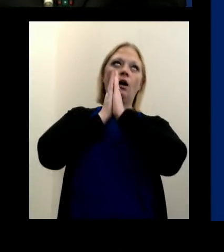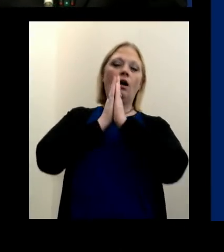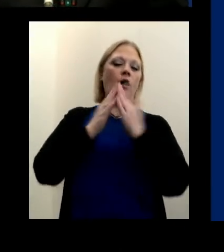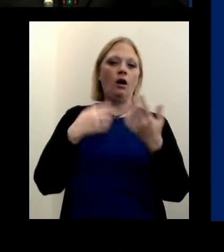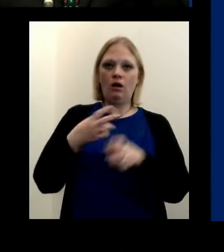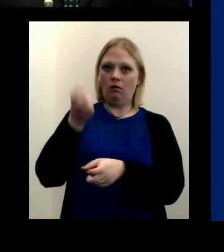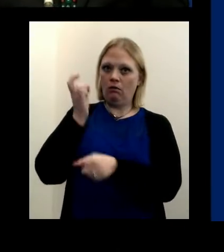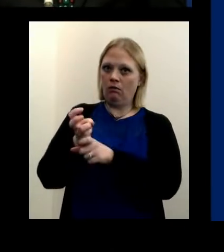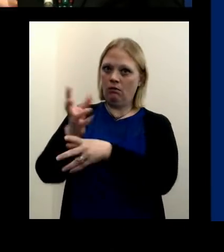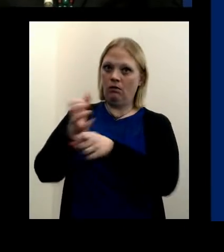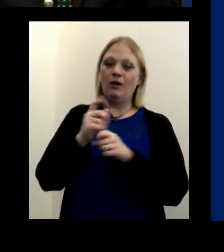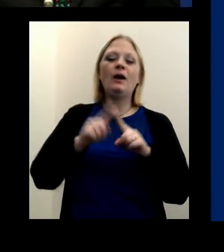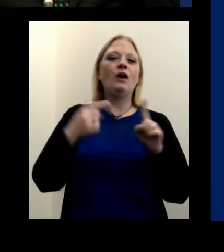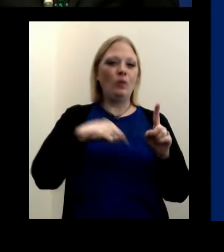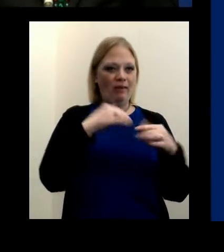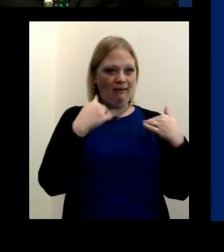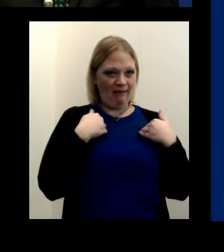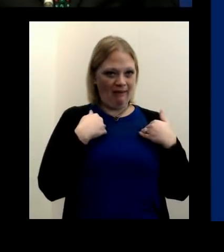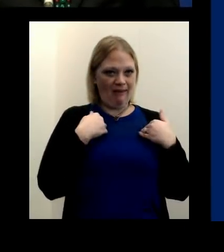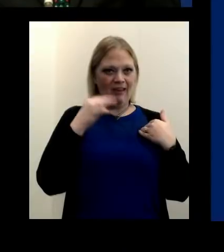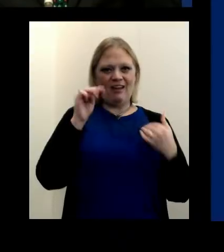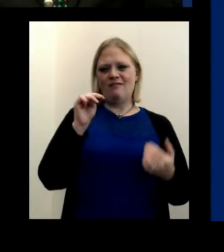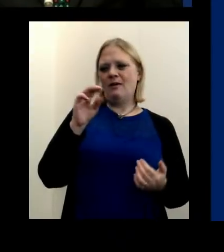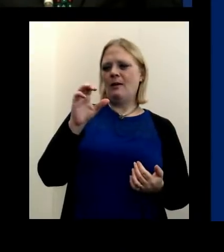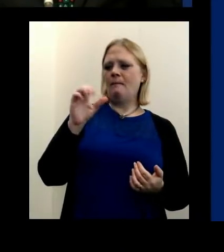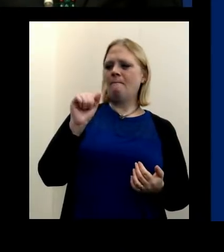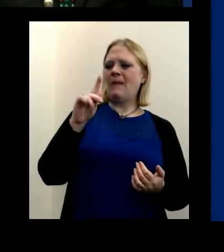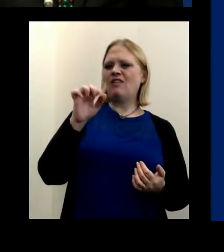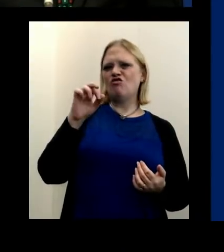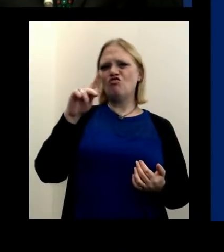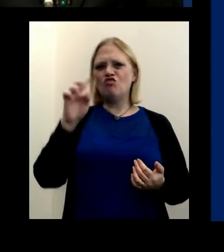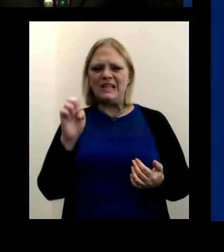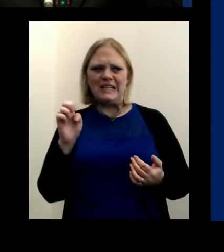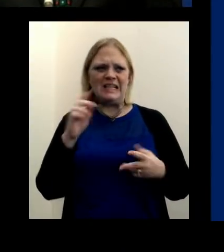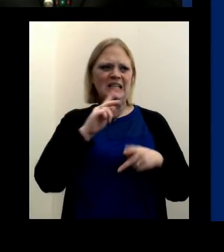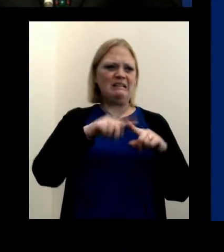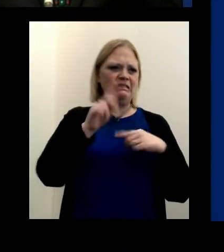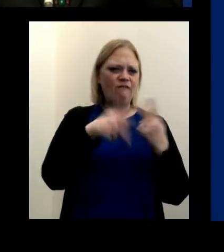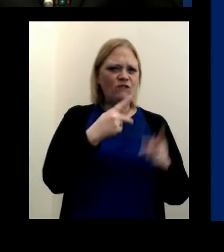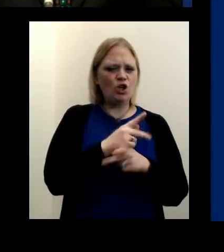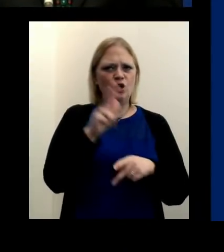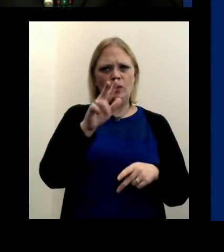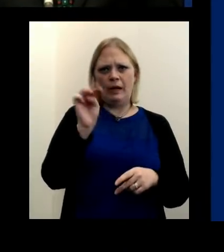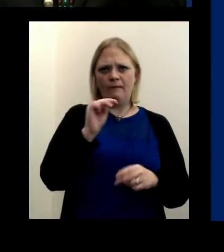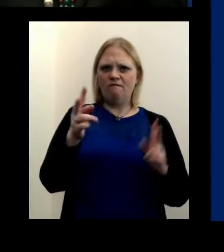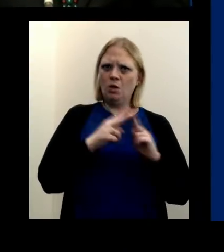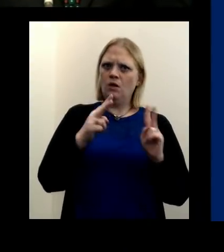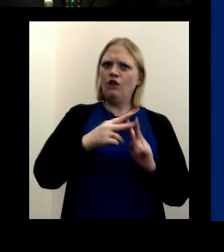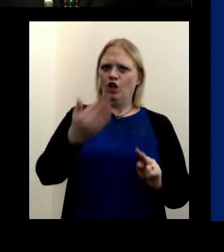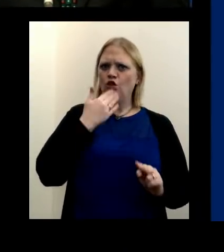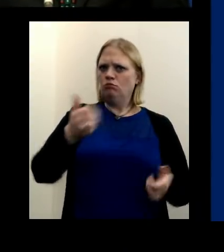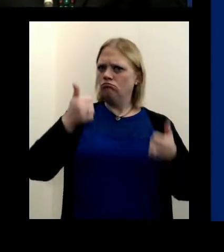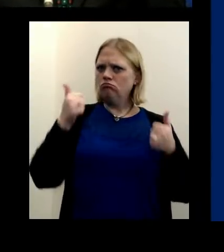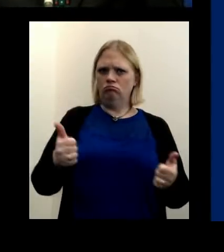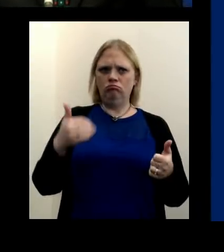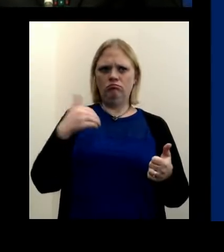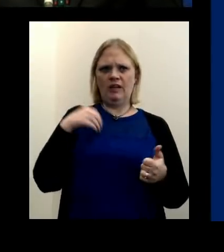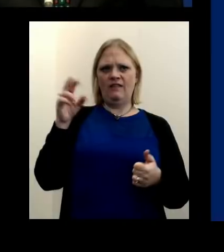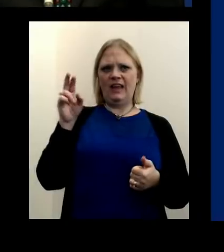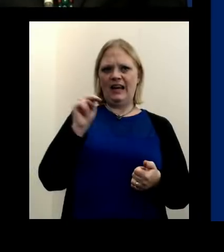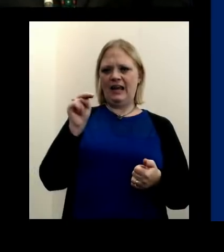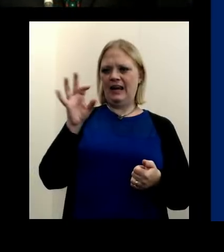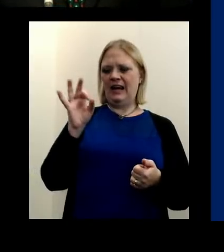N95 masks, the Macrete version, a different version of 3M, that are very, very good masks, and they have that